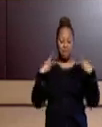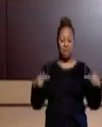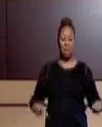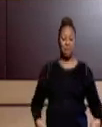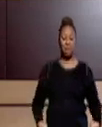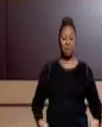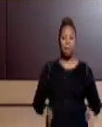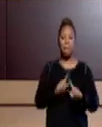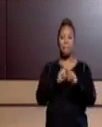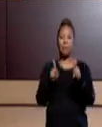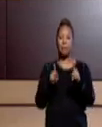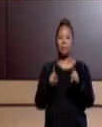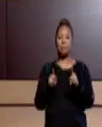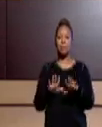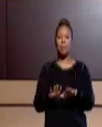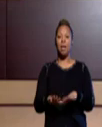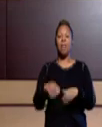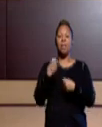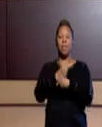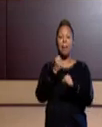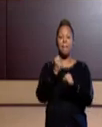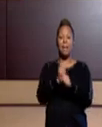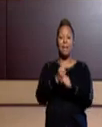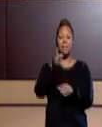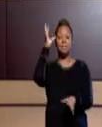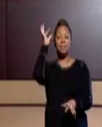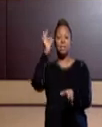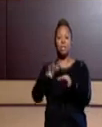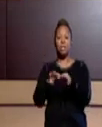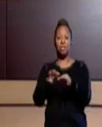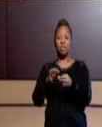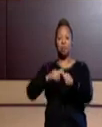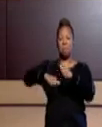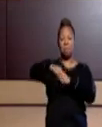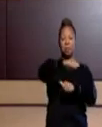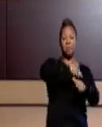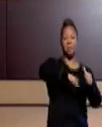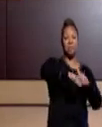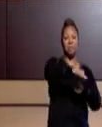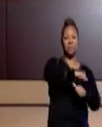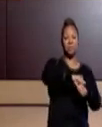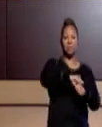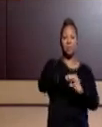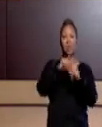But they made some decisions among themselves. Mm.